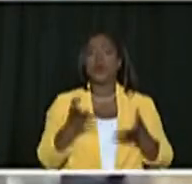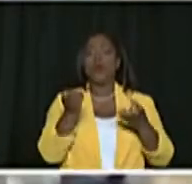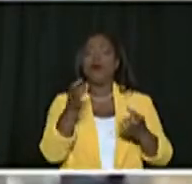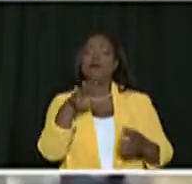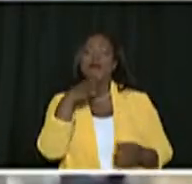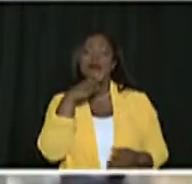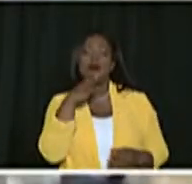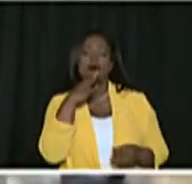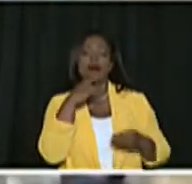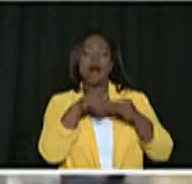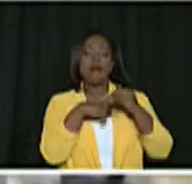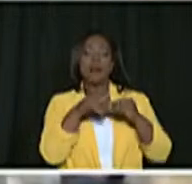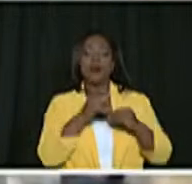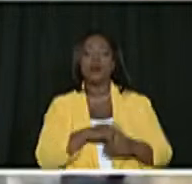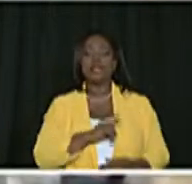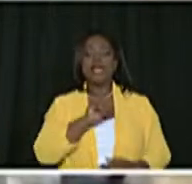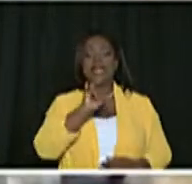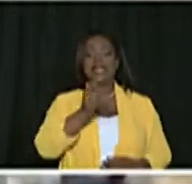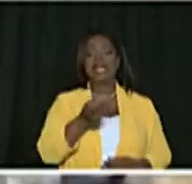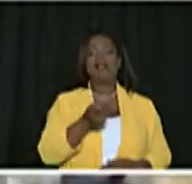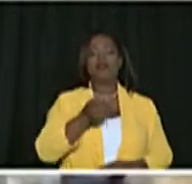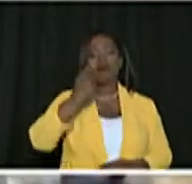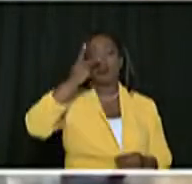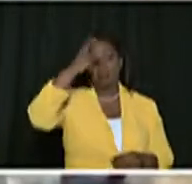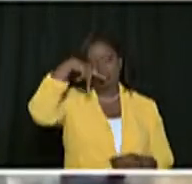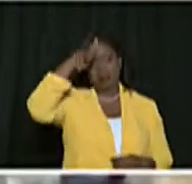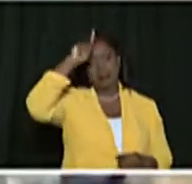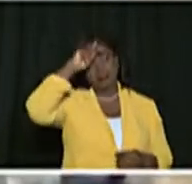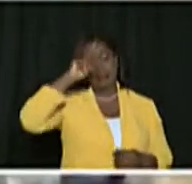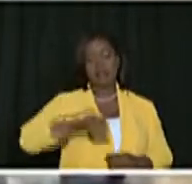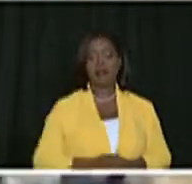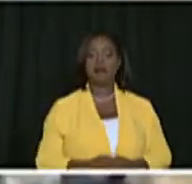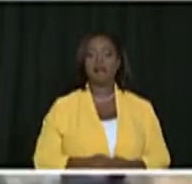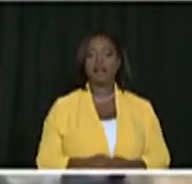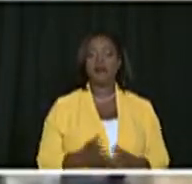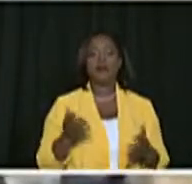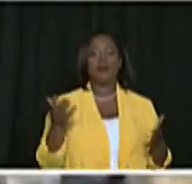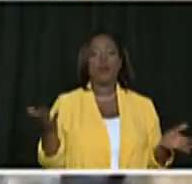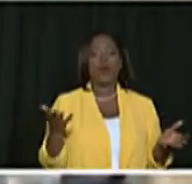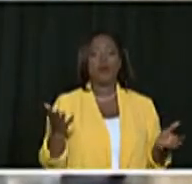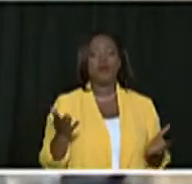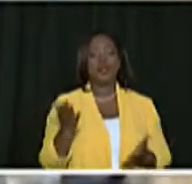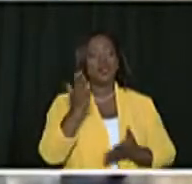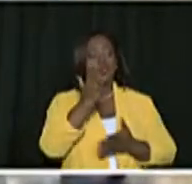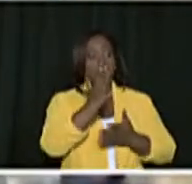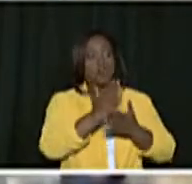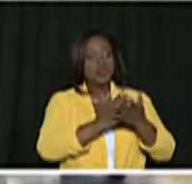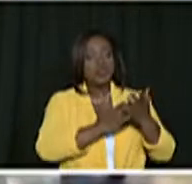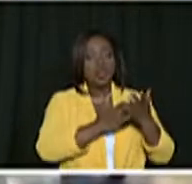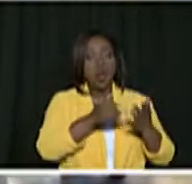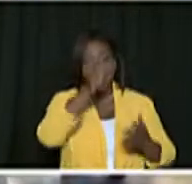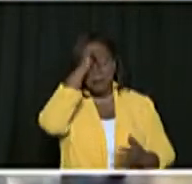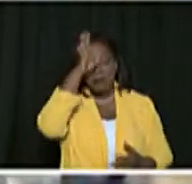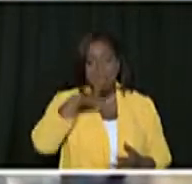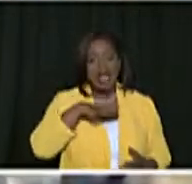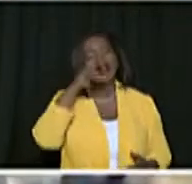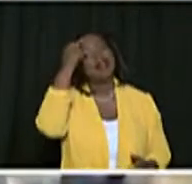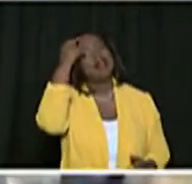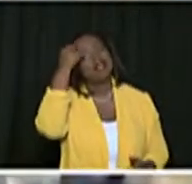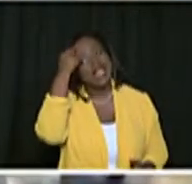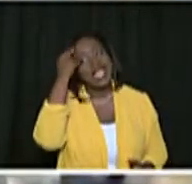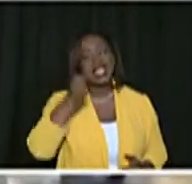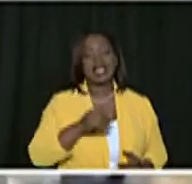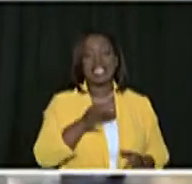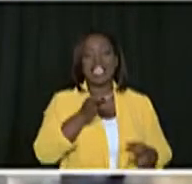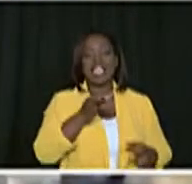myth. Now, there are some men among us who believe that if they have certain illnesses having to do with sexual matters,